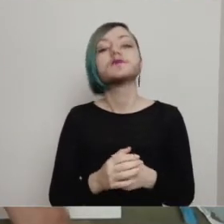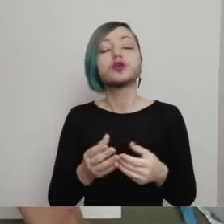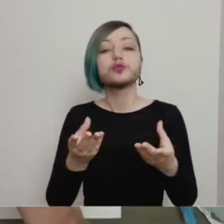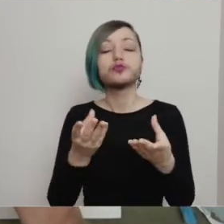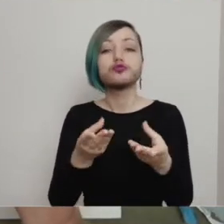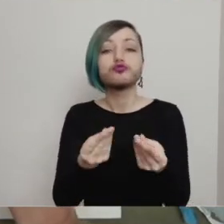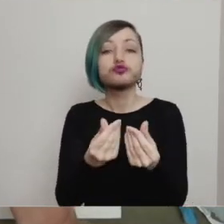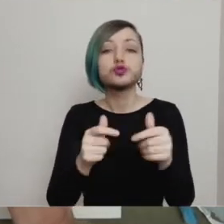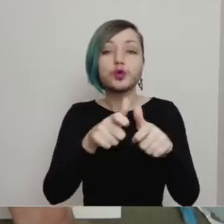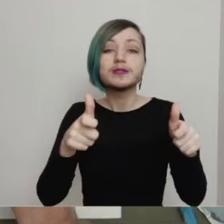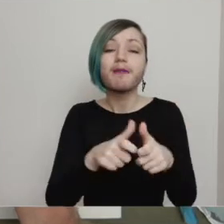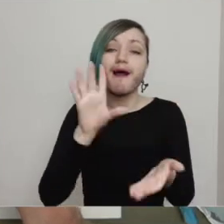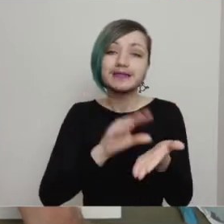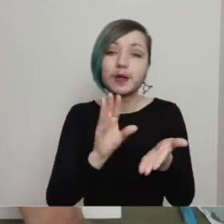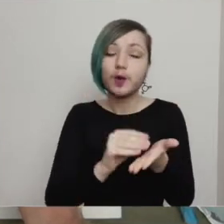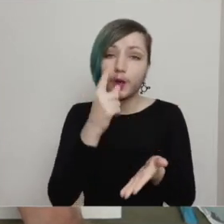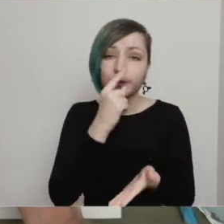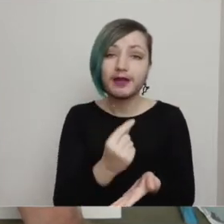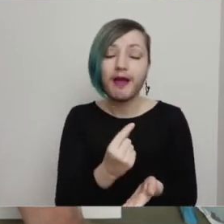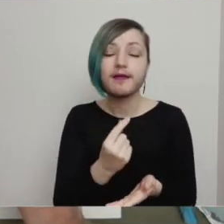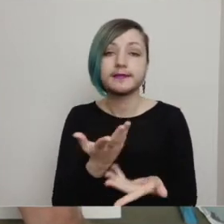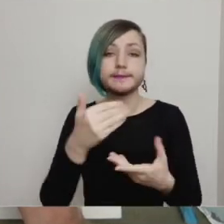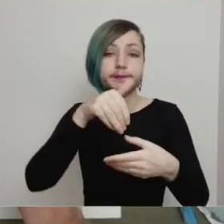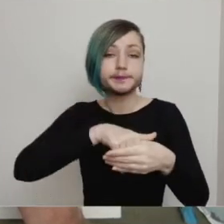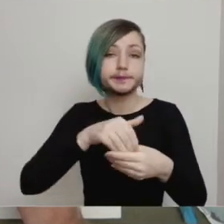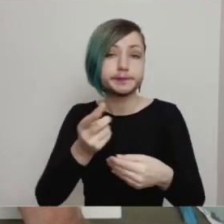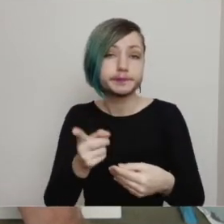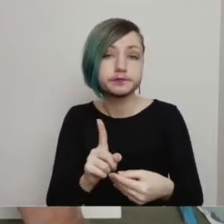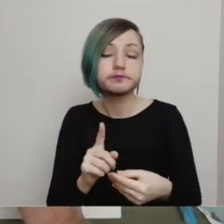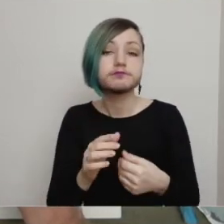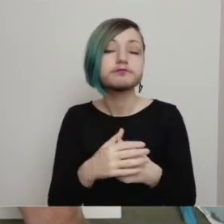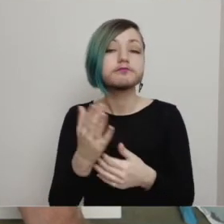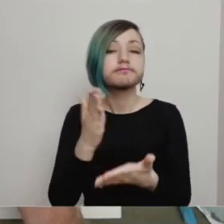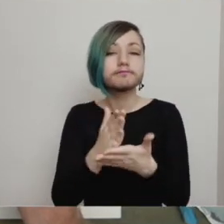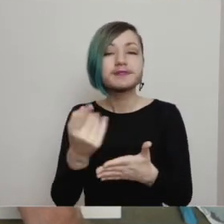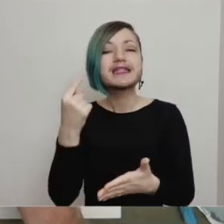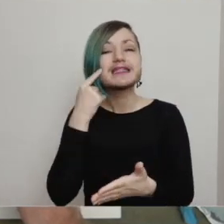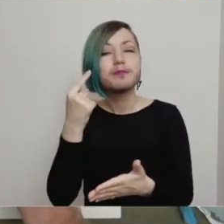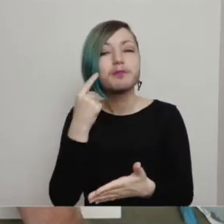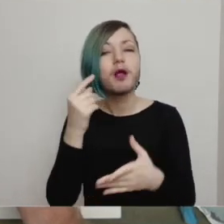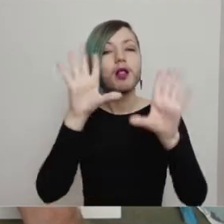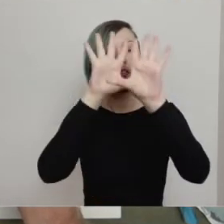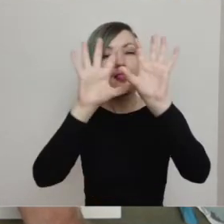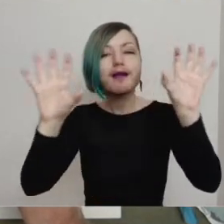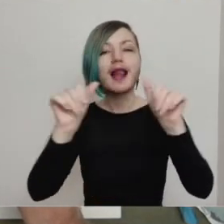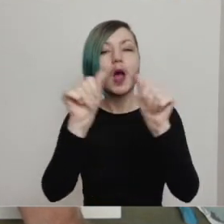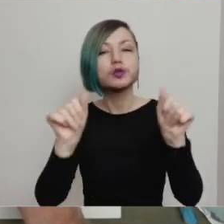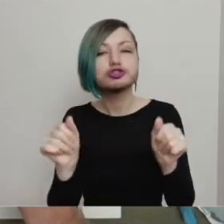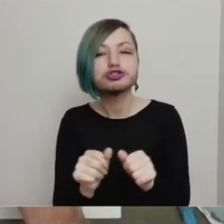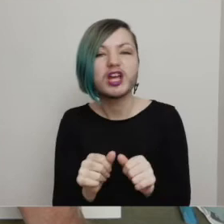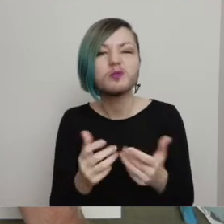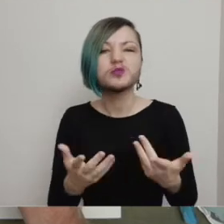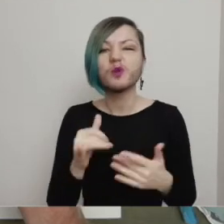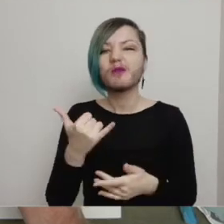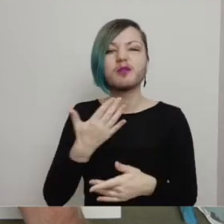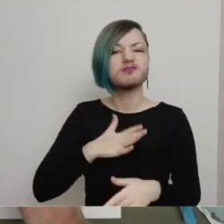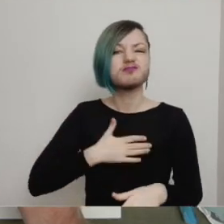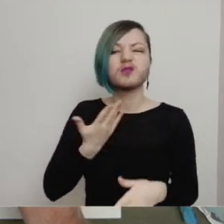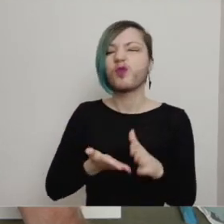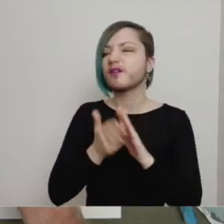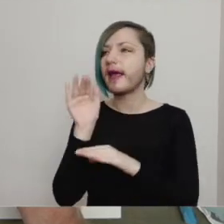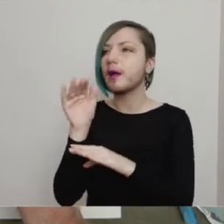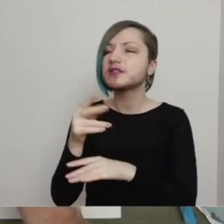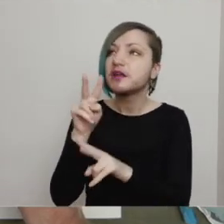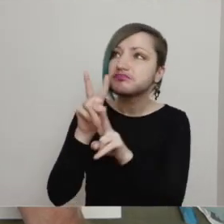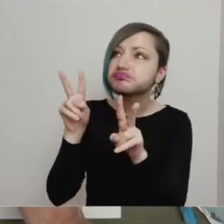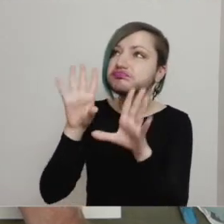can download, there are some really simplified cloud shapes. Just, you know, if you don't really want to go outside and look at clouds, or you're